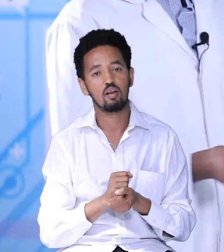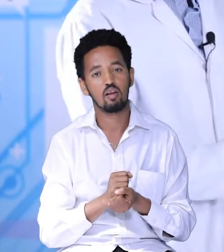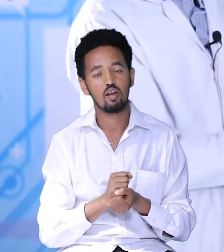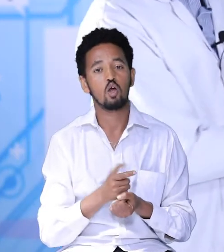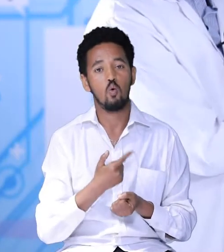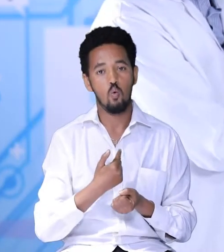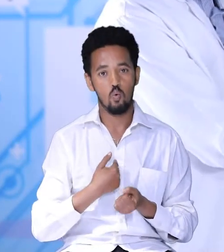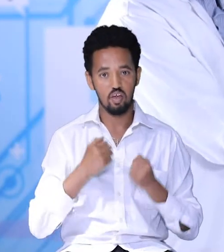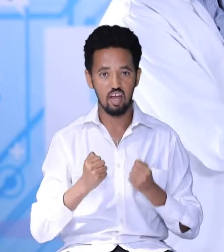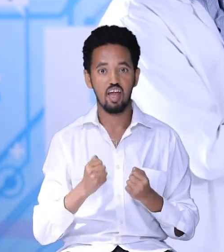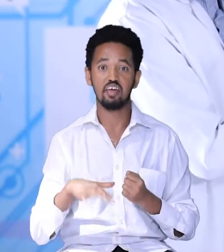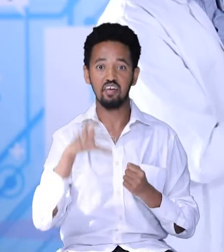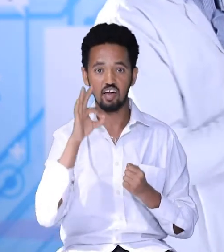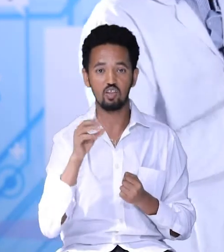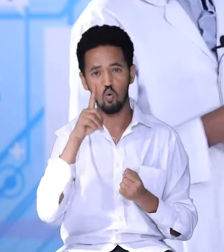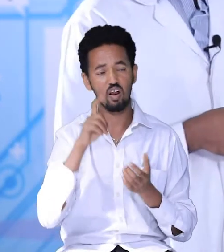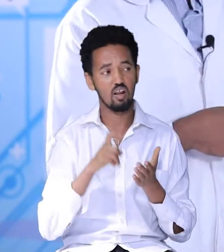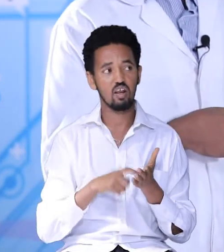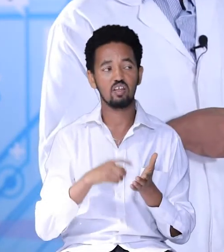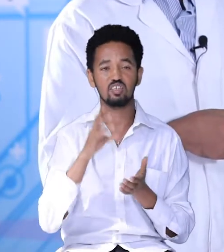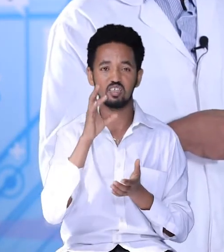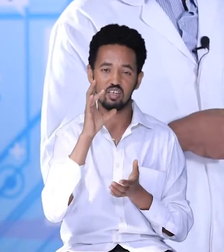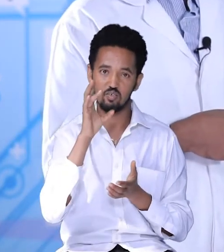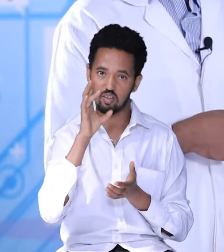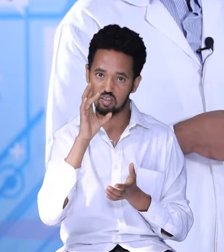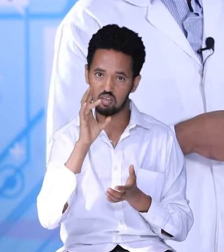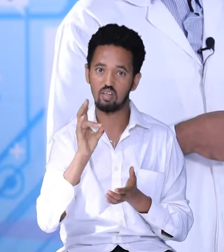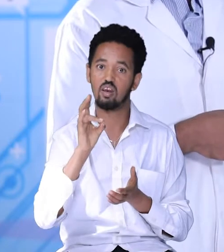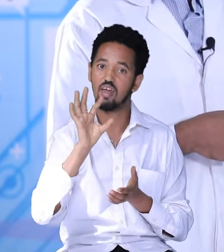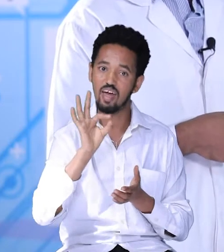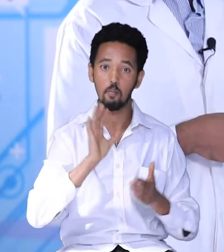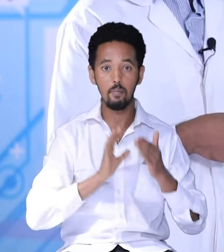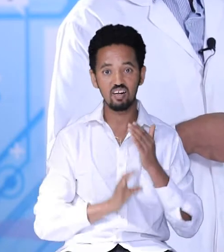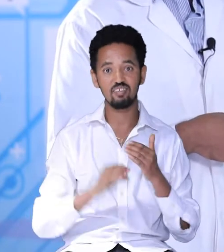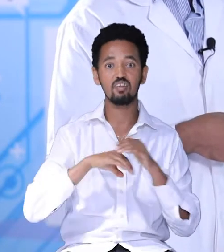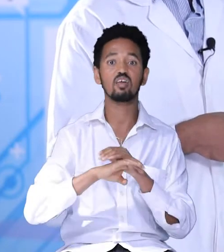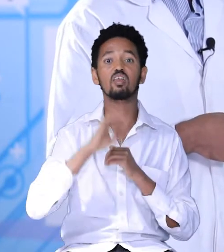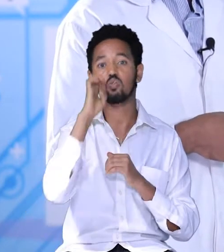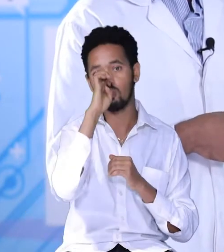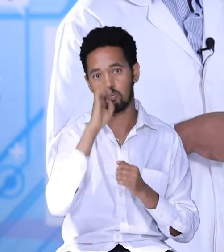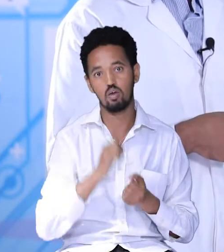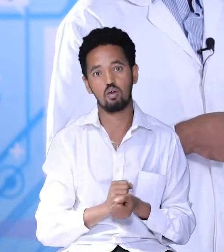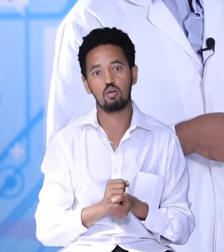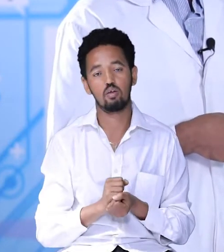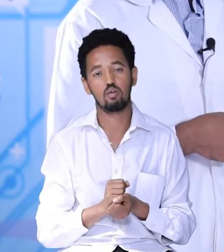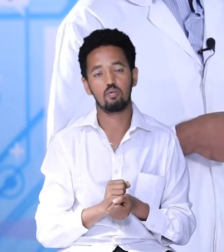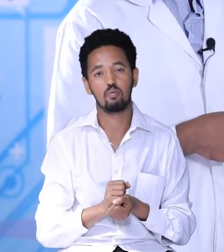we can get 179 births in Ethiopia.